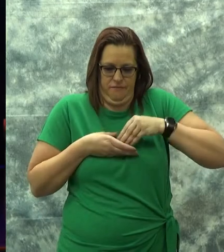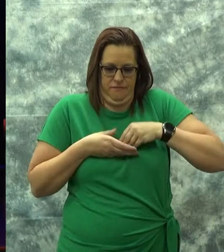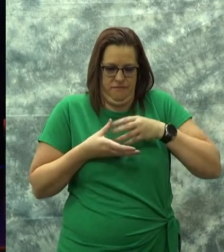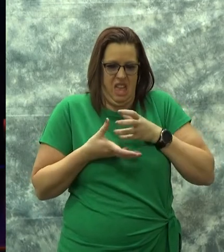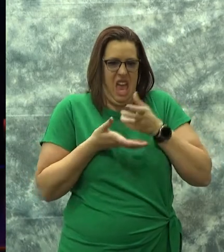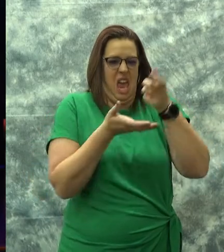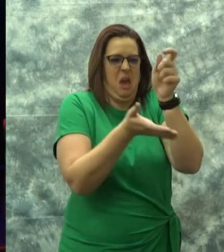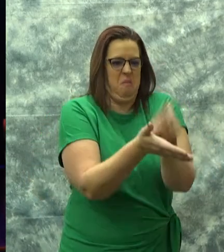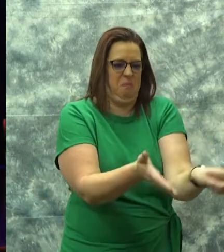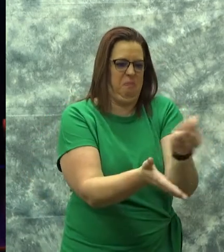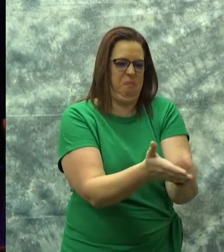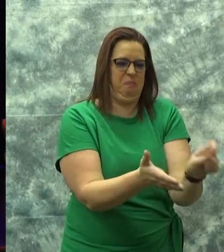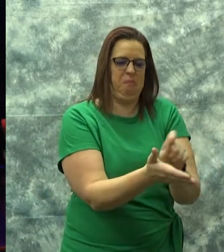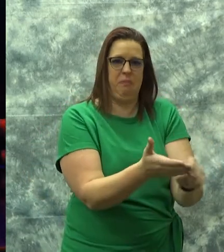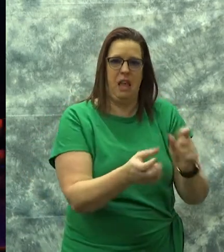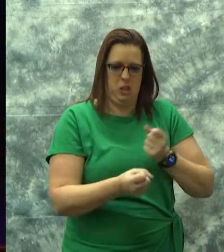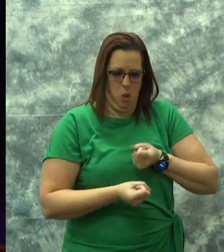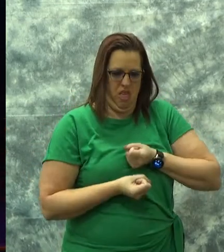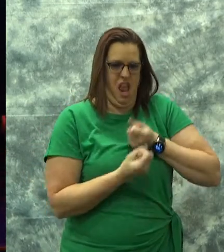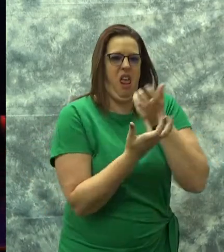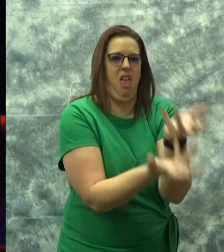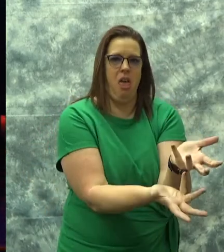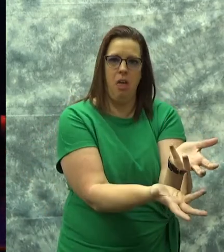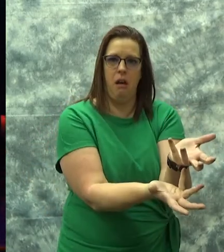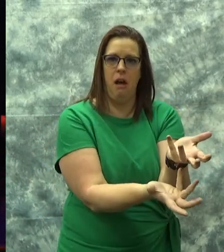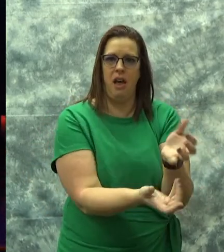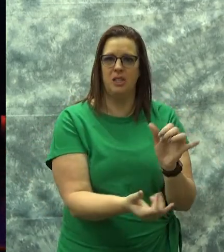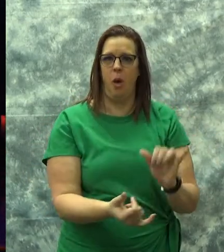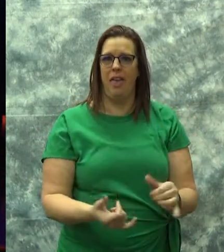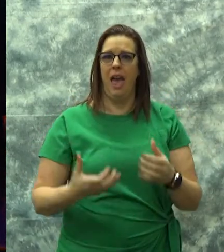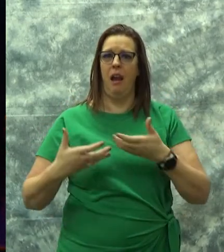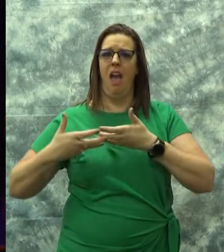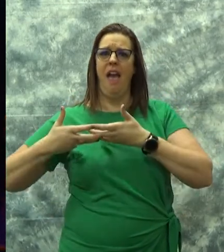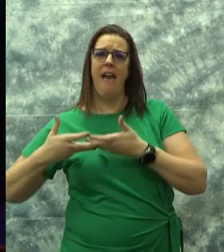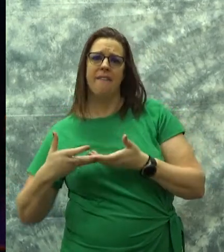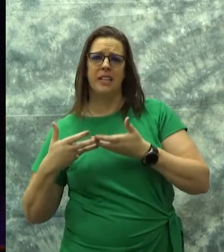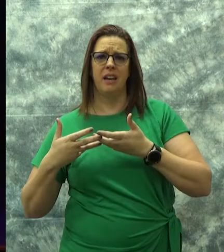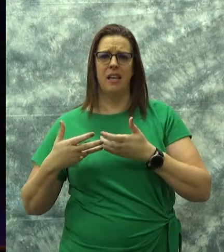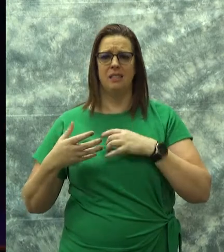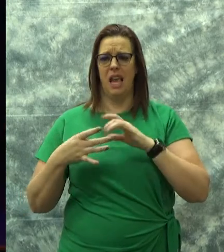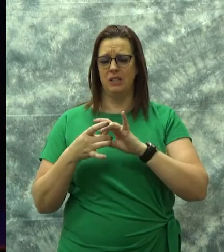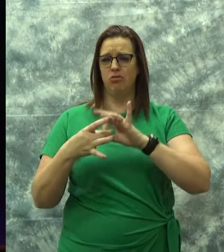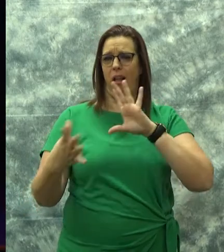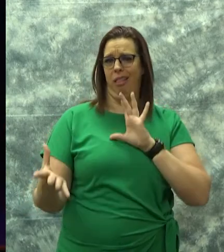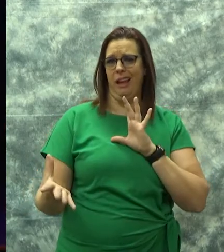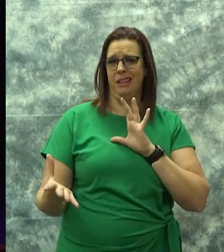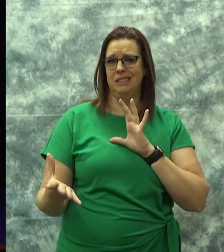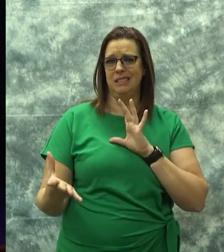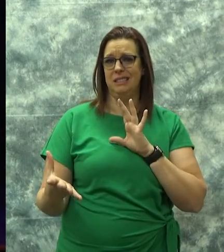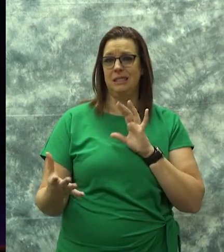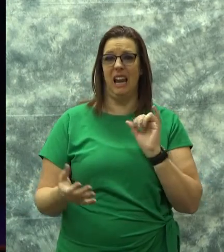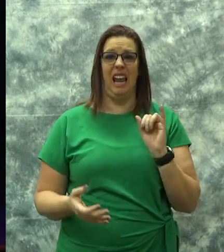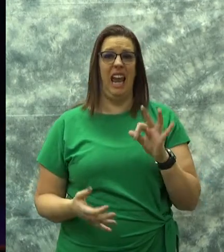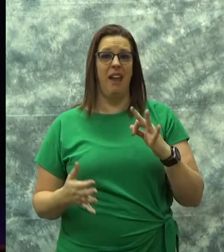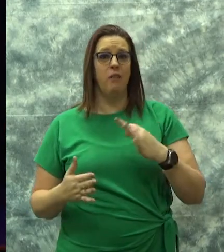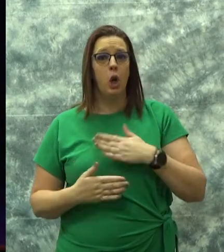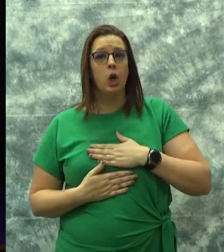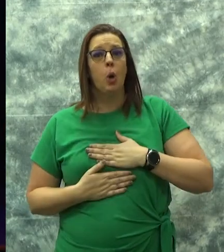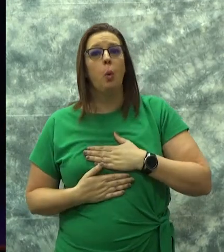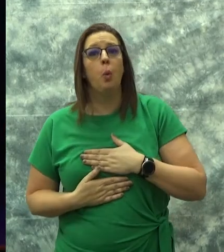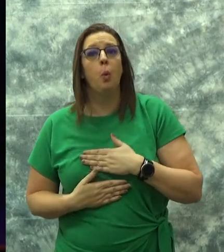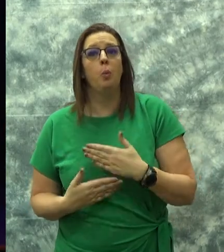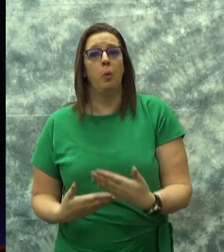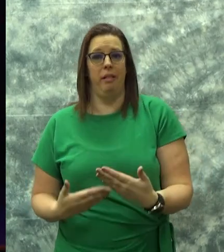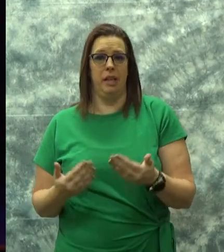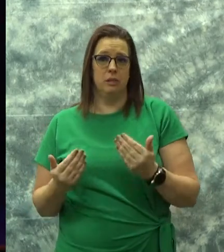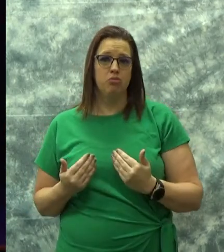me and not have it hang on, so that heaviness can be released and let go of if we're willing to talk, if we're willing